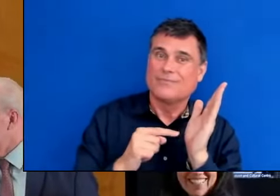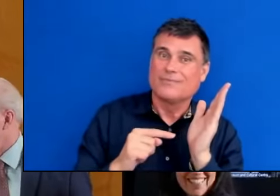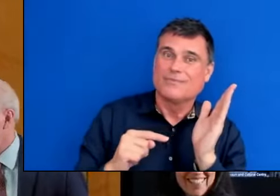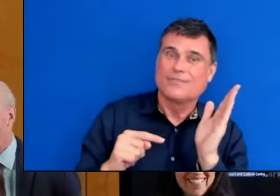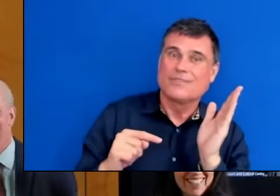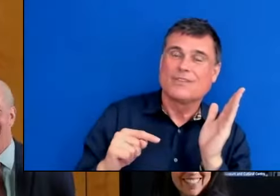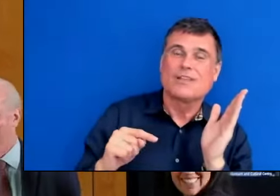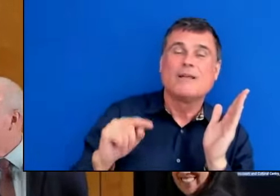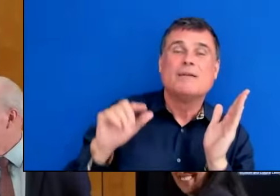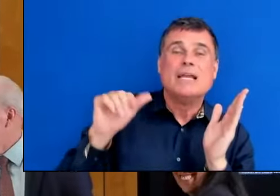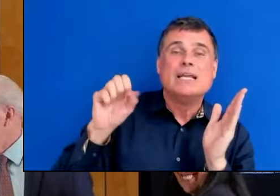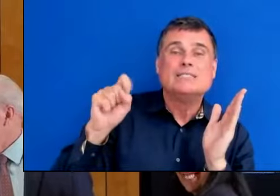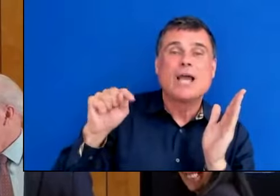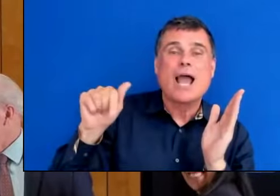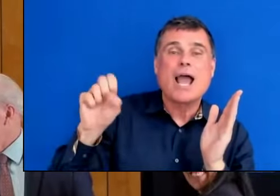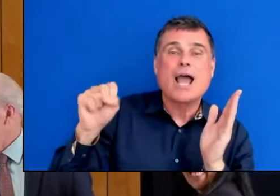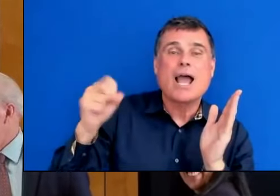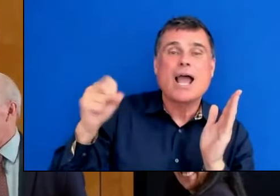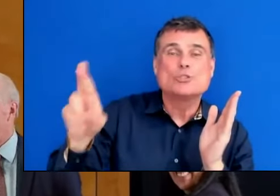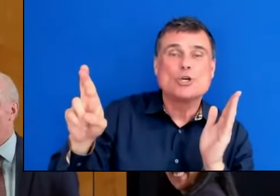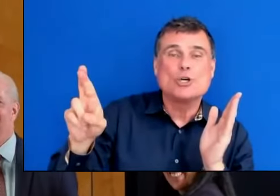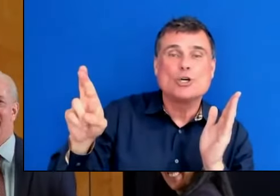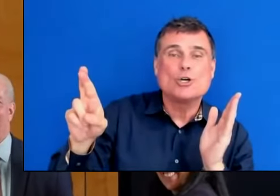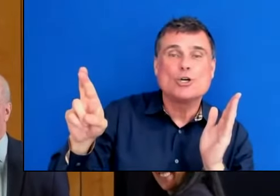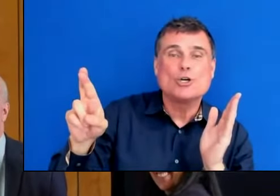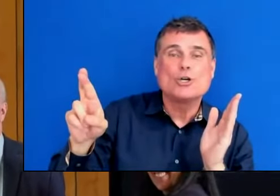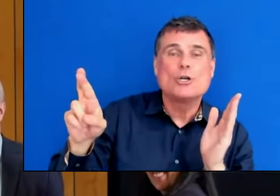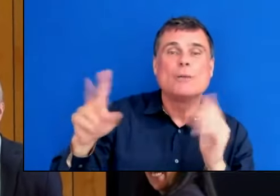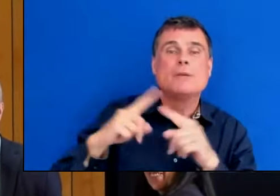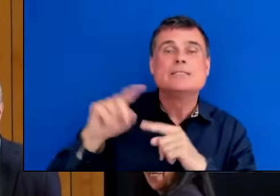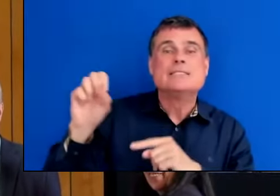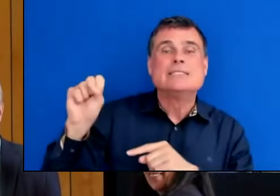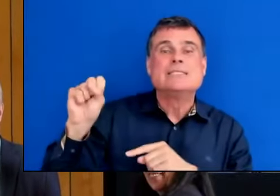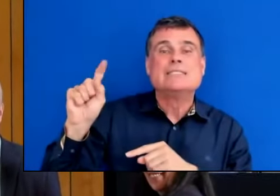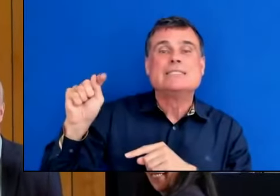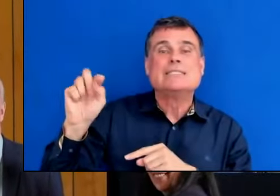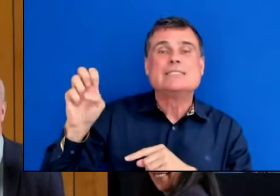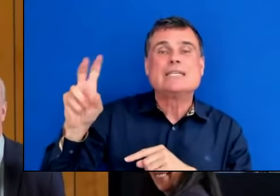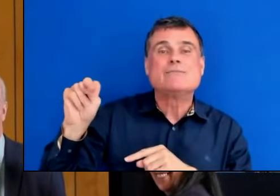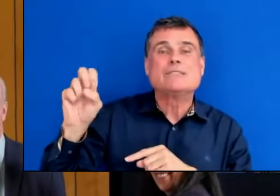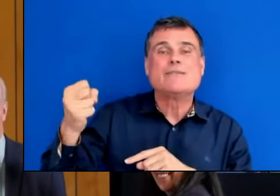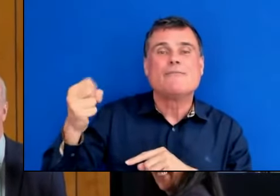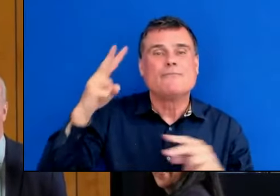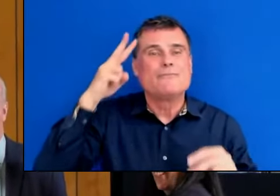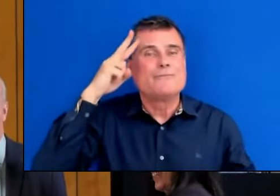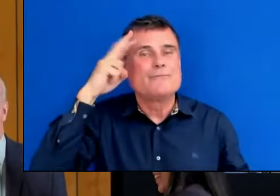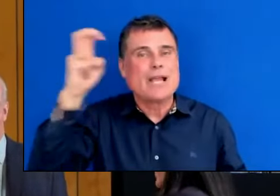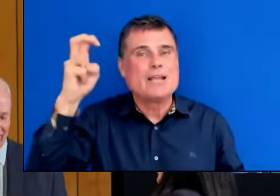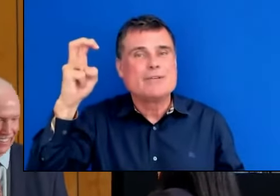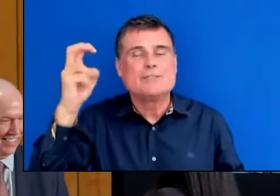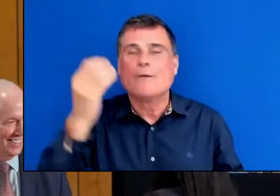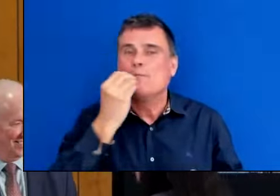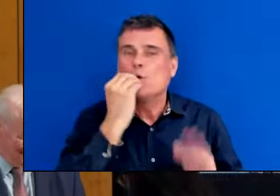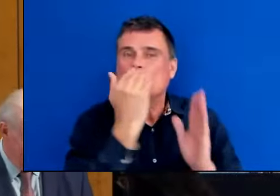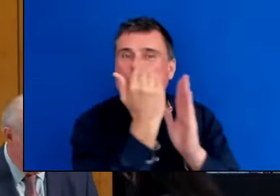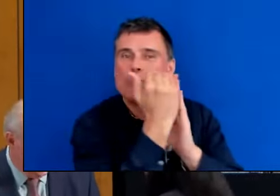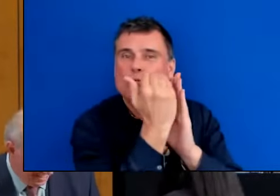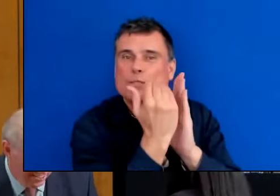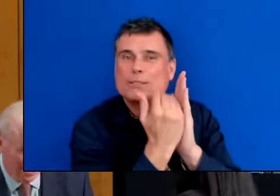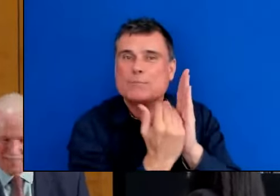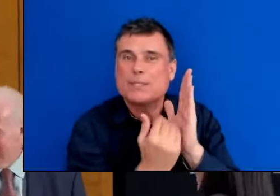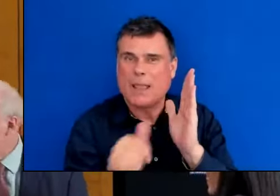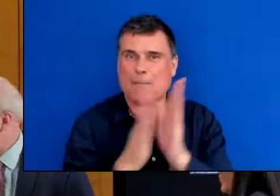From the Sea and Shore, Steveston's favorite Japanese-Canadian recipes, and yes, they have it for sale at Tonari Gumi.